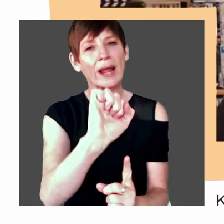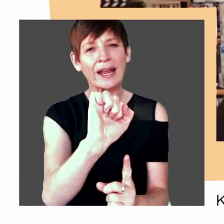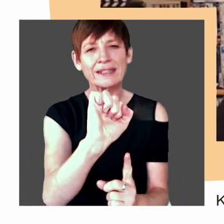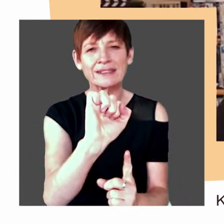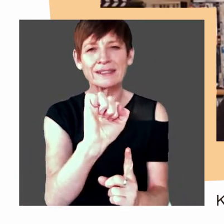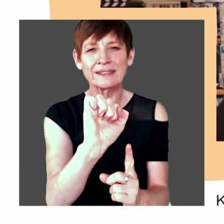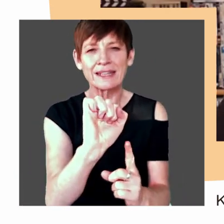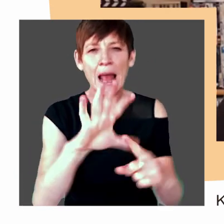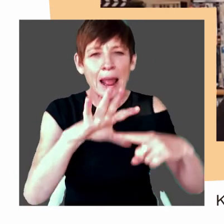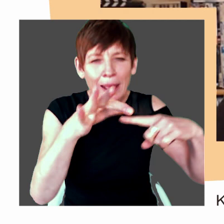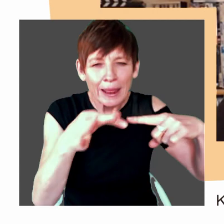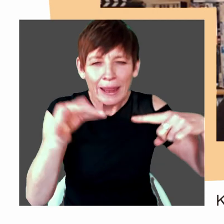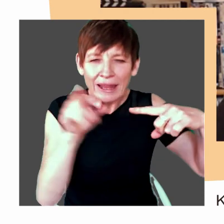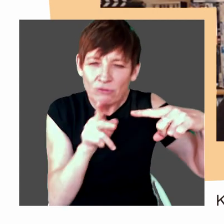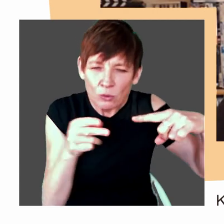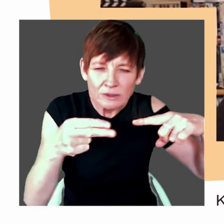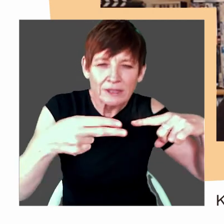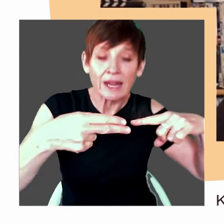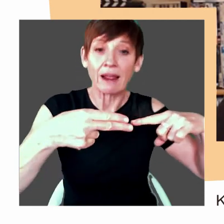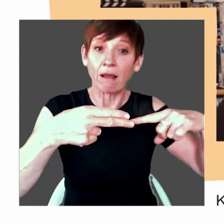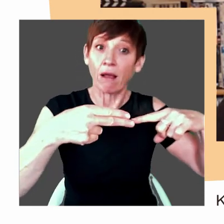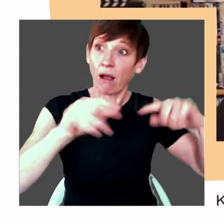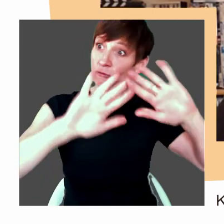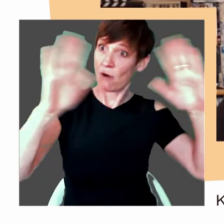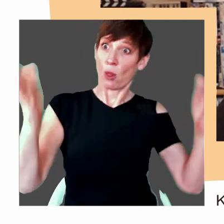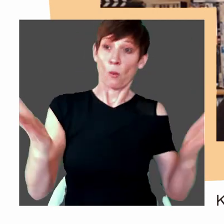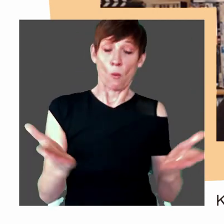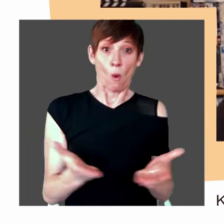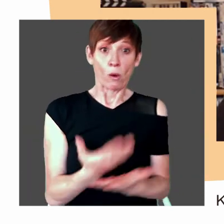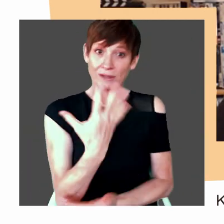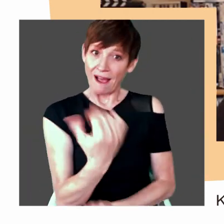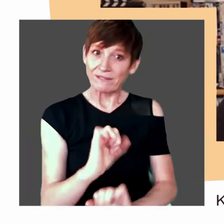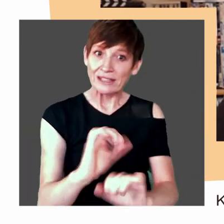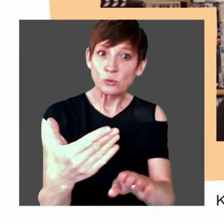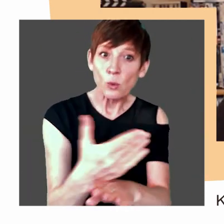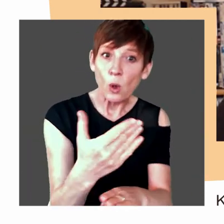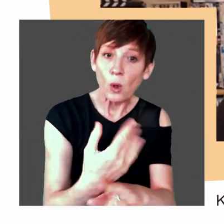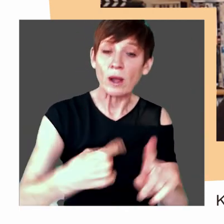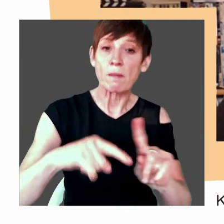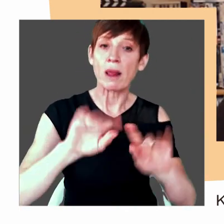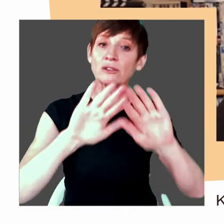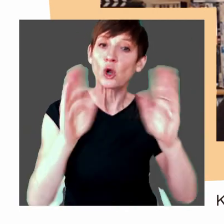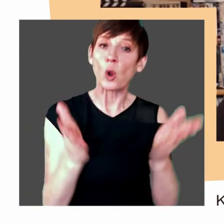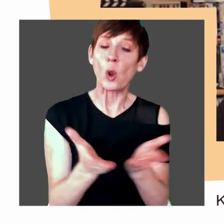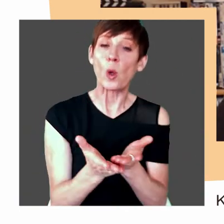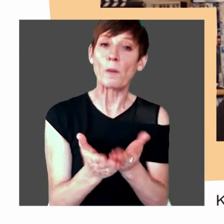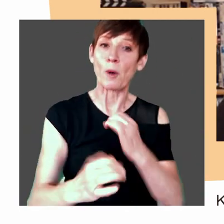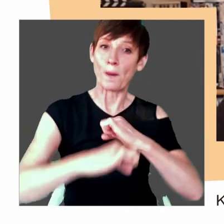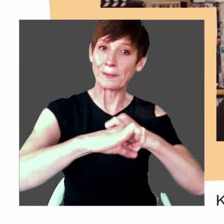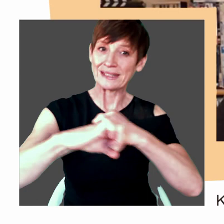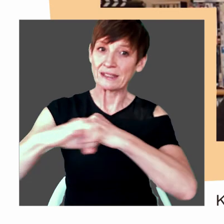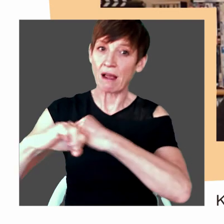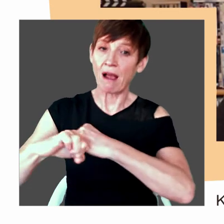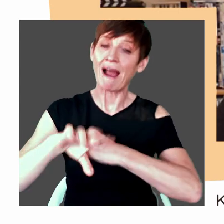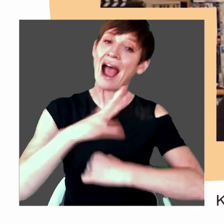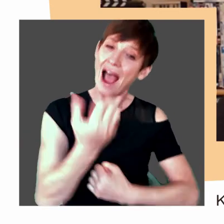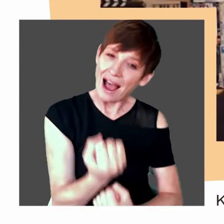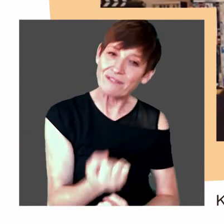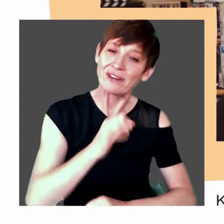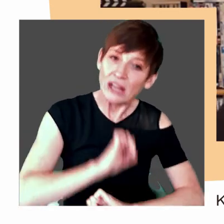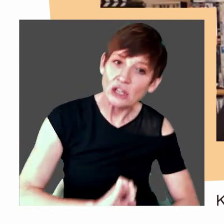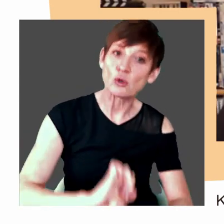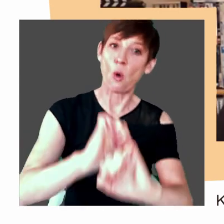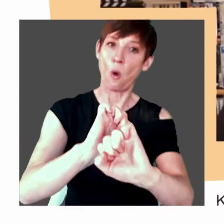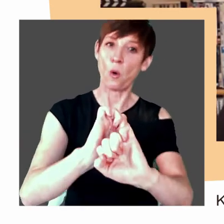public and private collections worldwide and is widely featured across global media. His multimedia solo exhibition, Autopsy